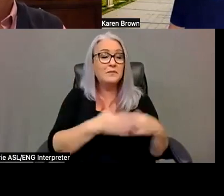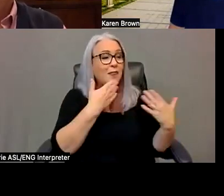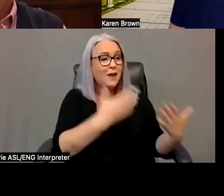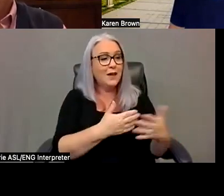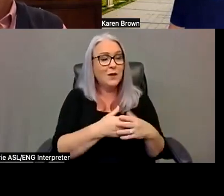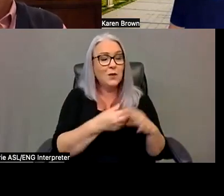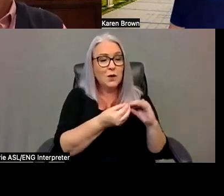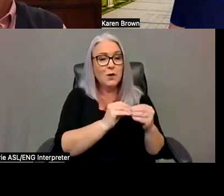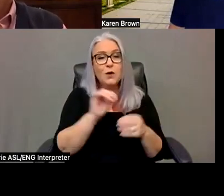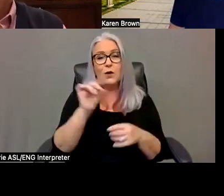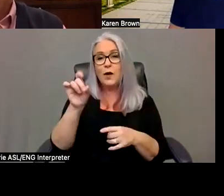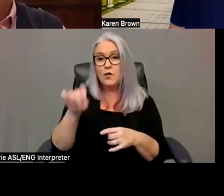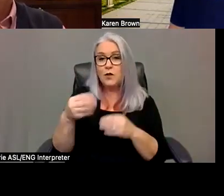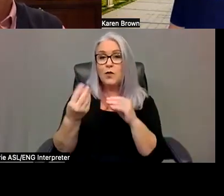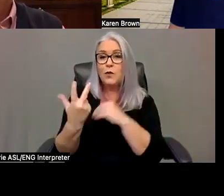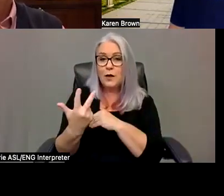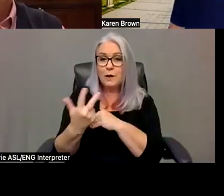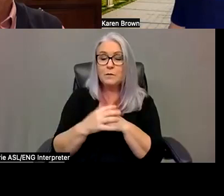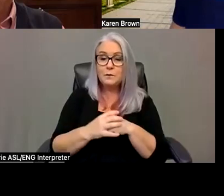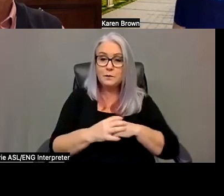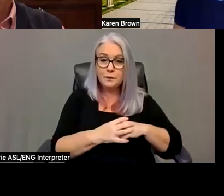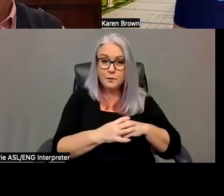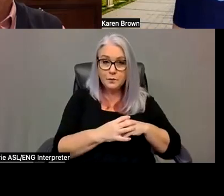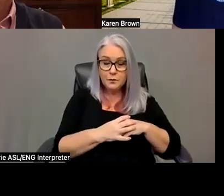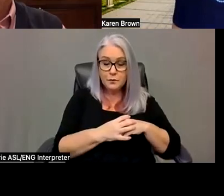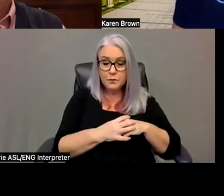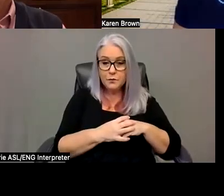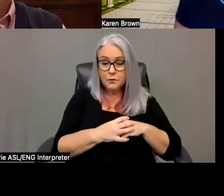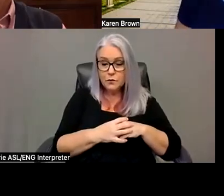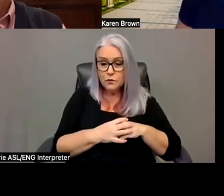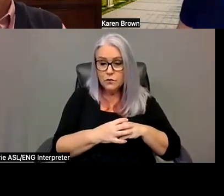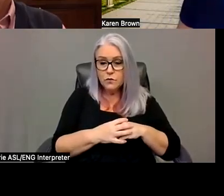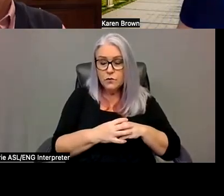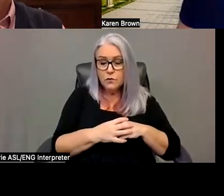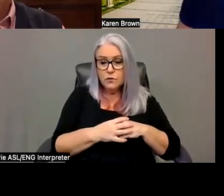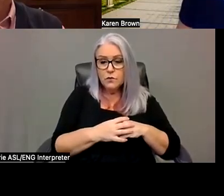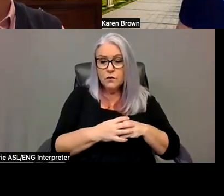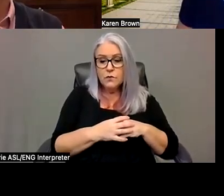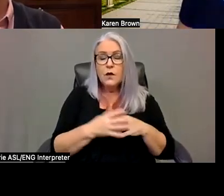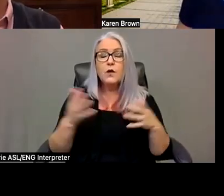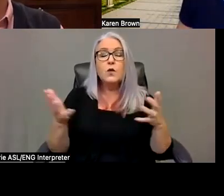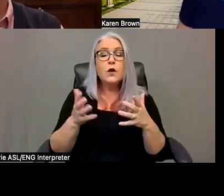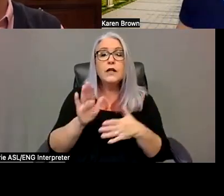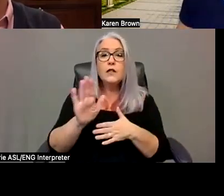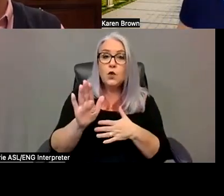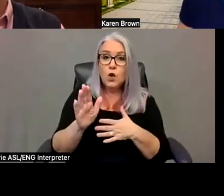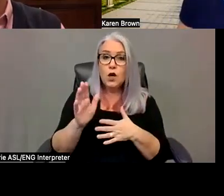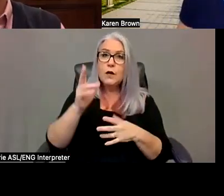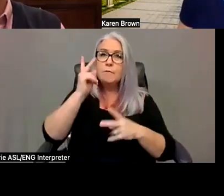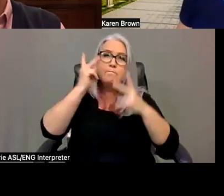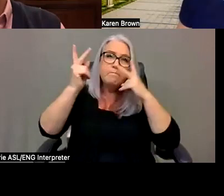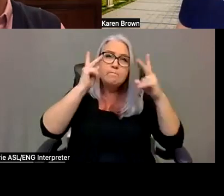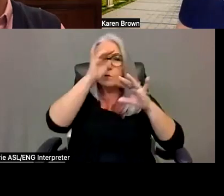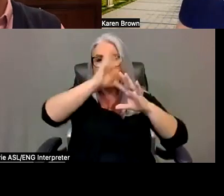Question 3, Mr. Zollo, this goes to you first. What is your vision for the waterfront 20 or 30 years from